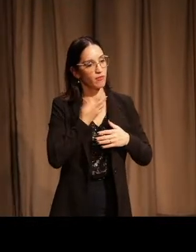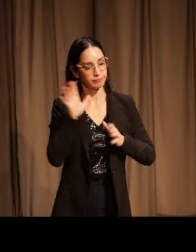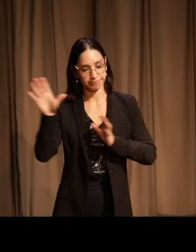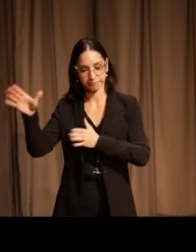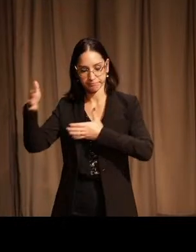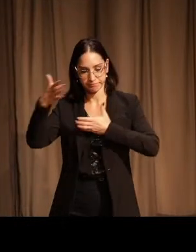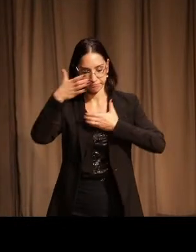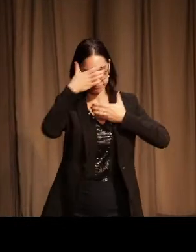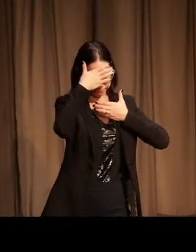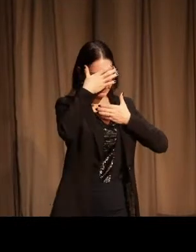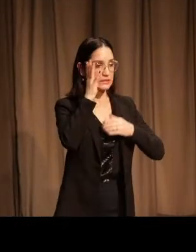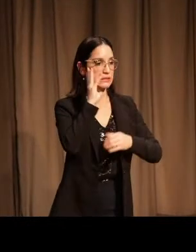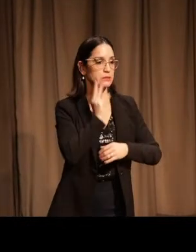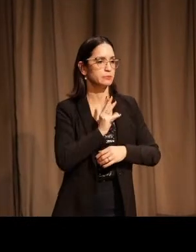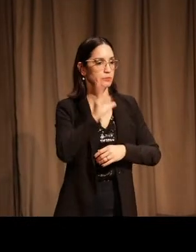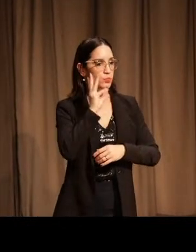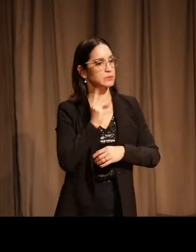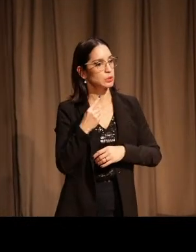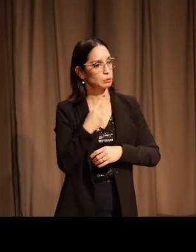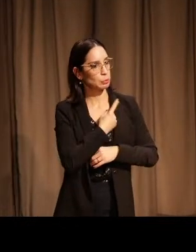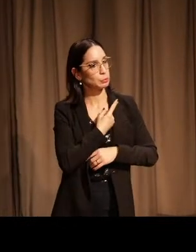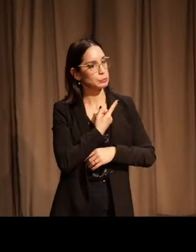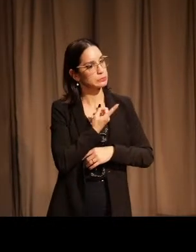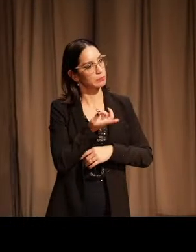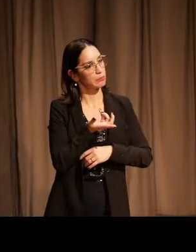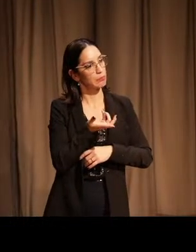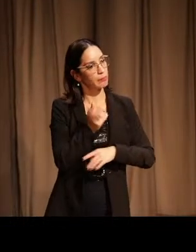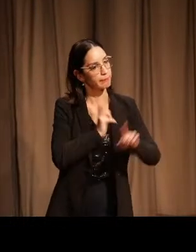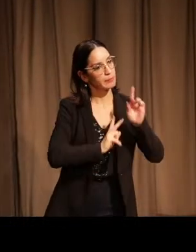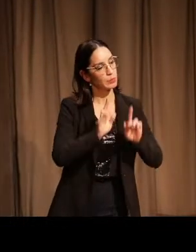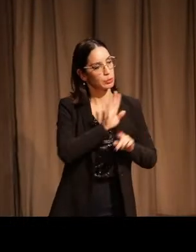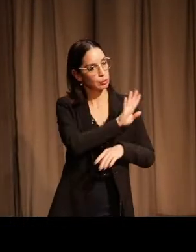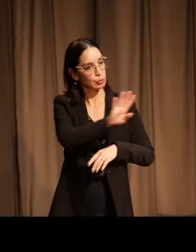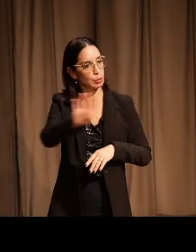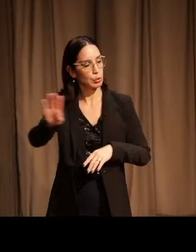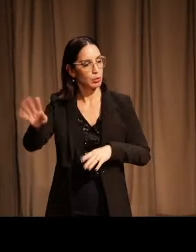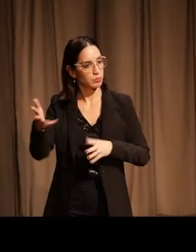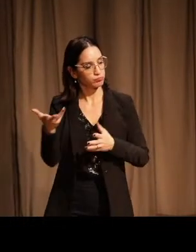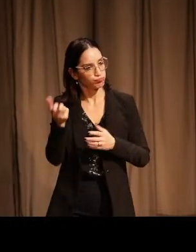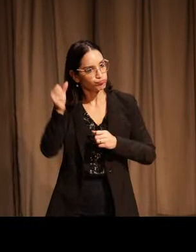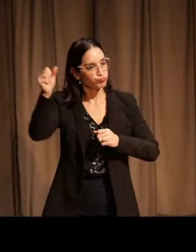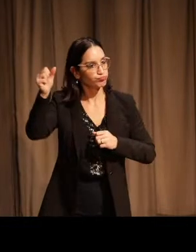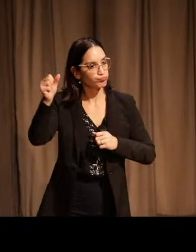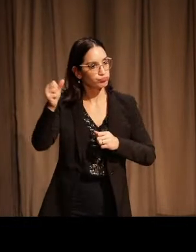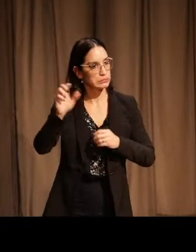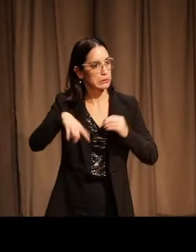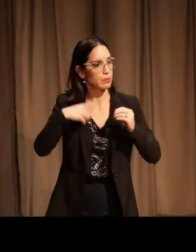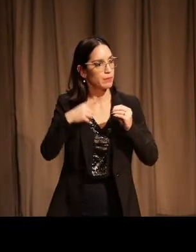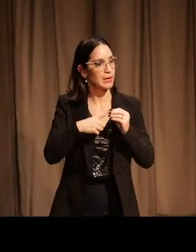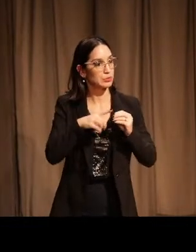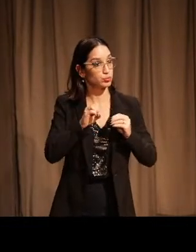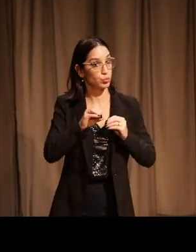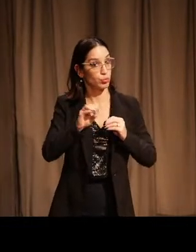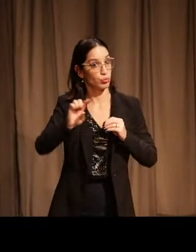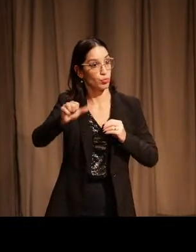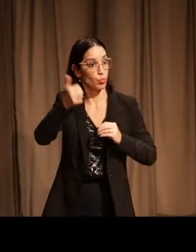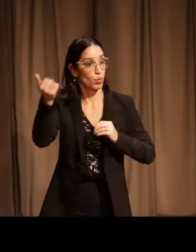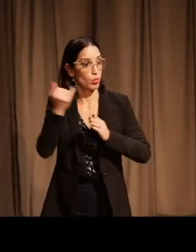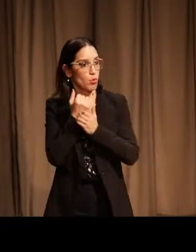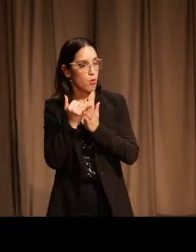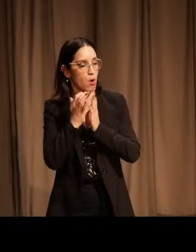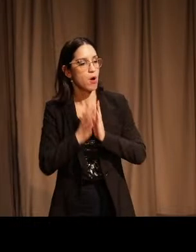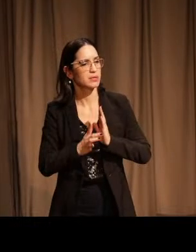only with these figures, but you also have other artists that influence you in that way,